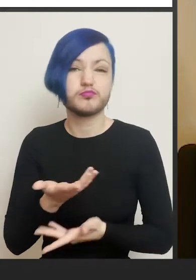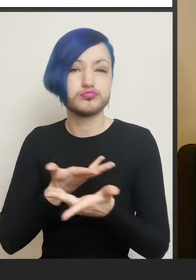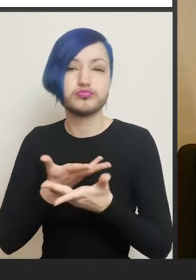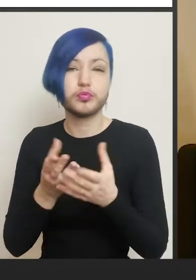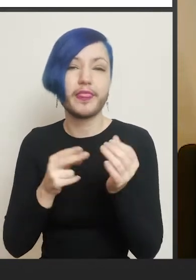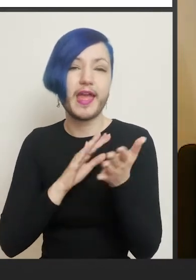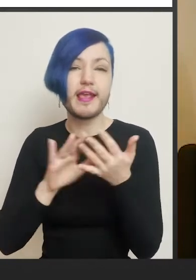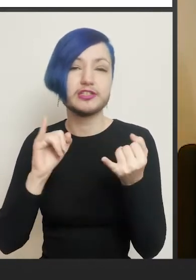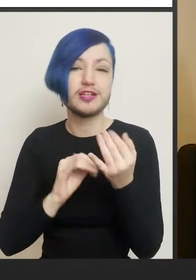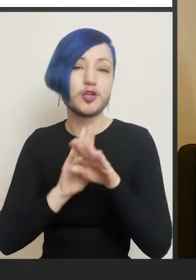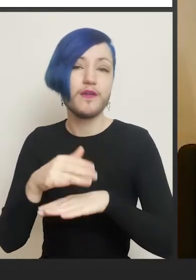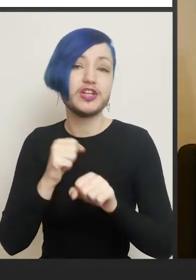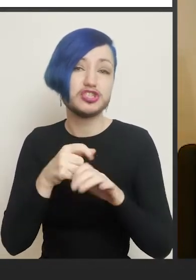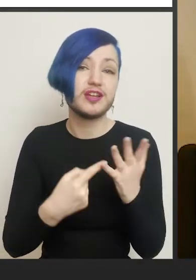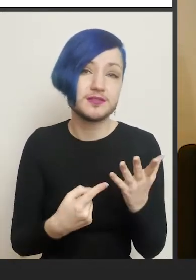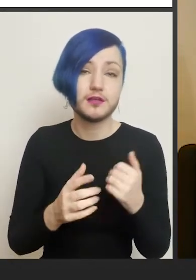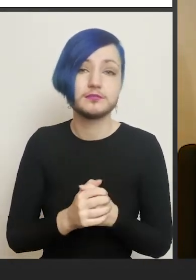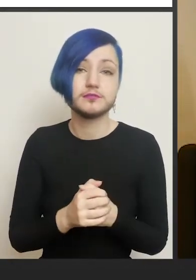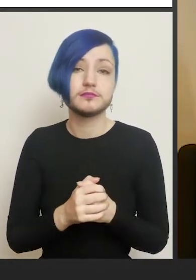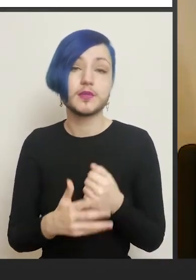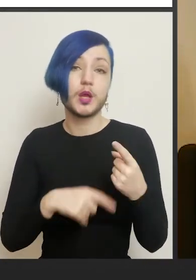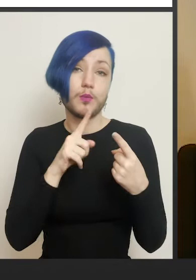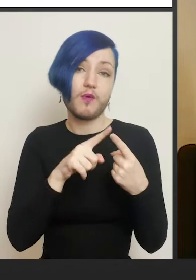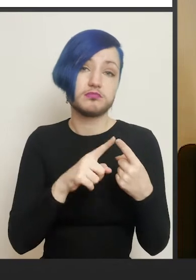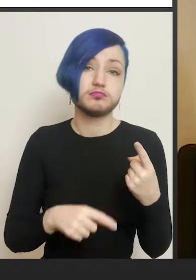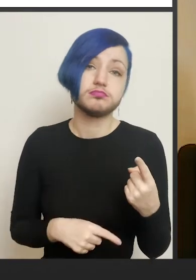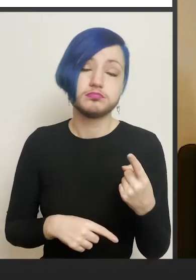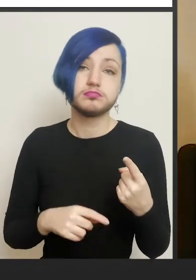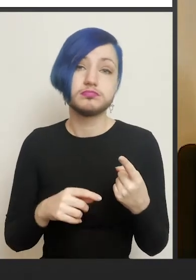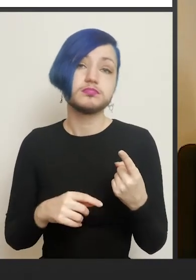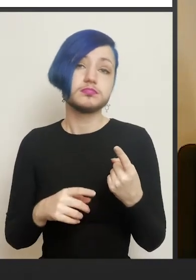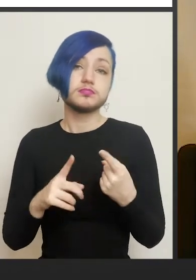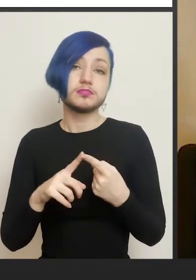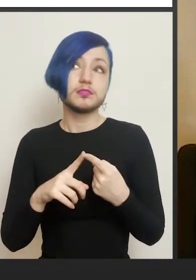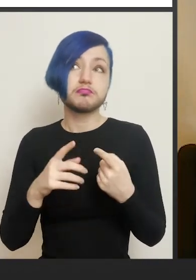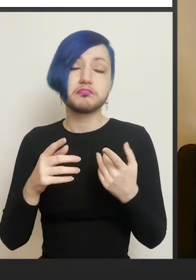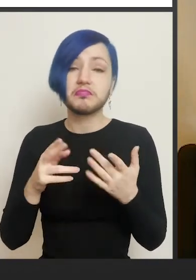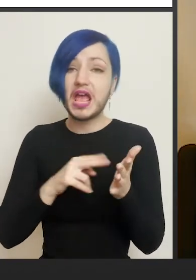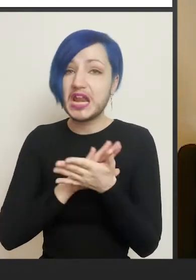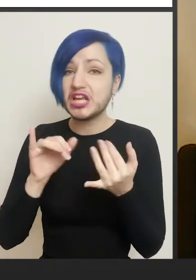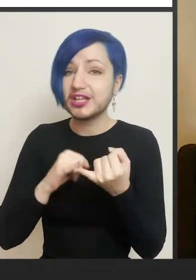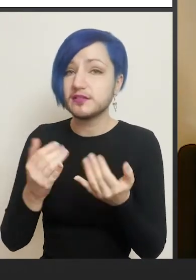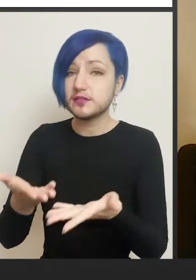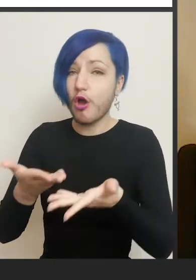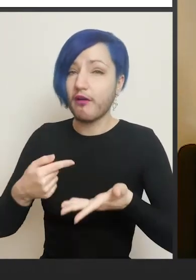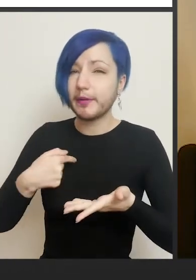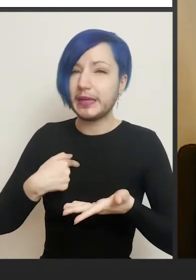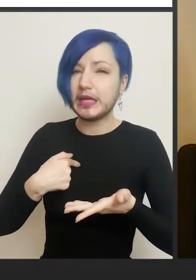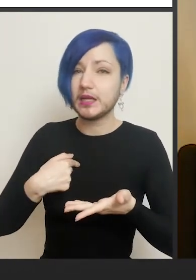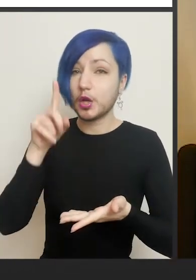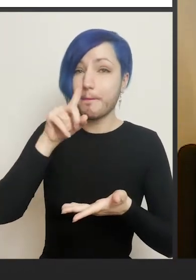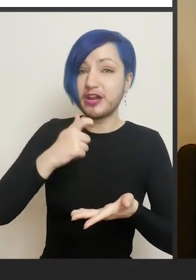and there's a couple of reasons for that. One is I don't know what the NHS can offer me as